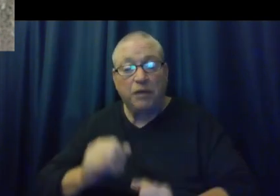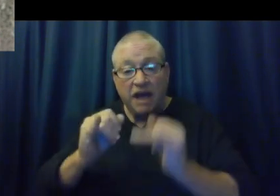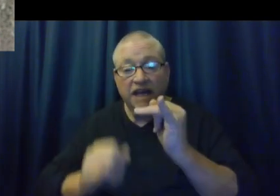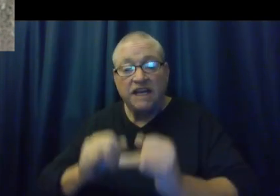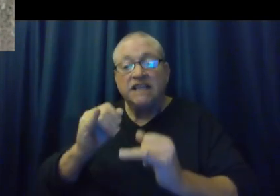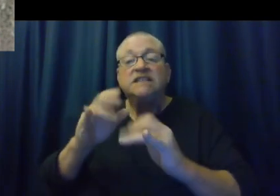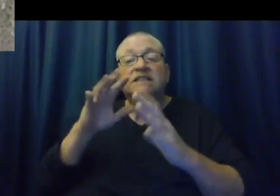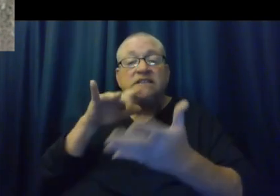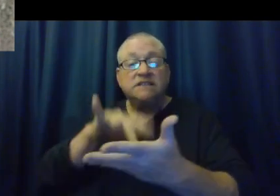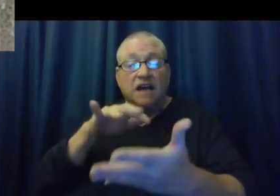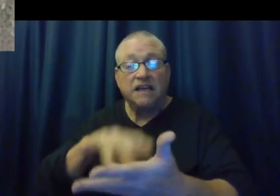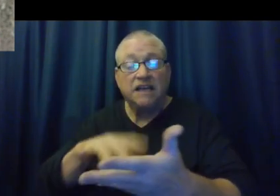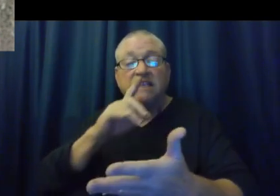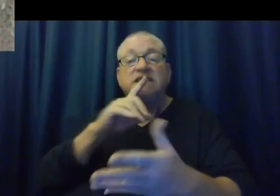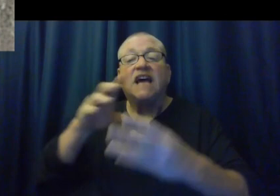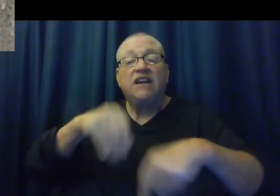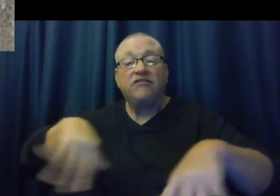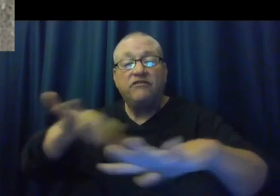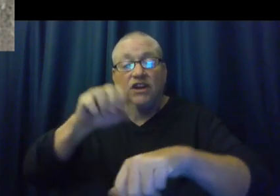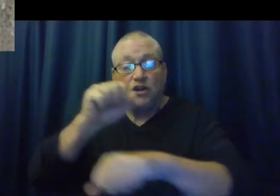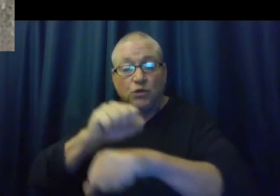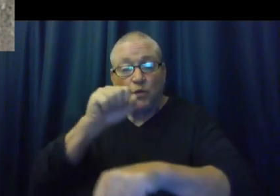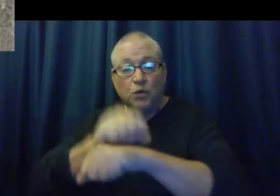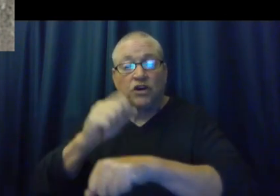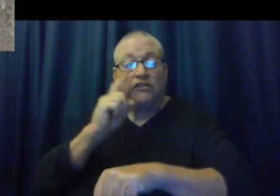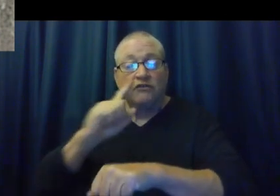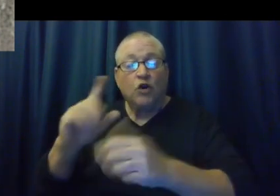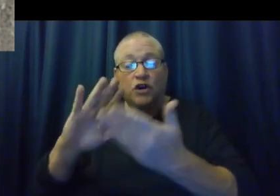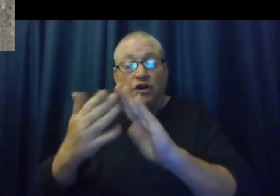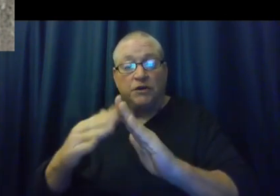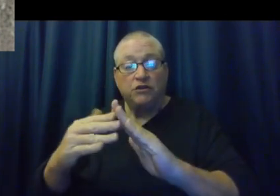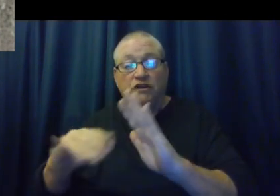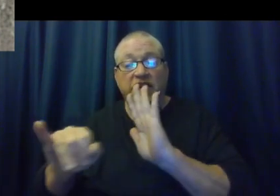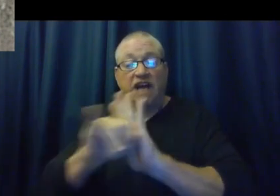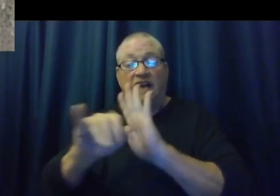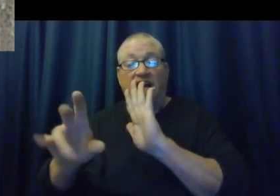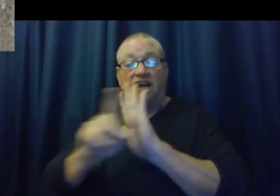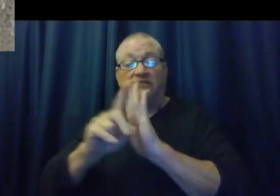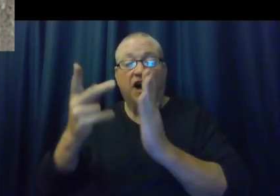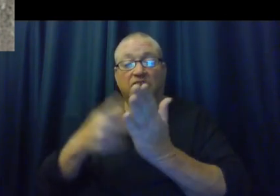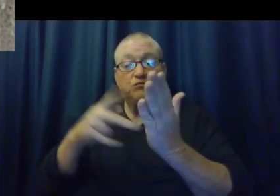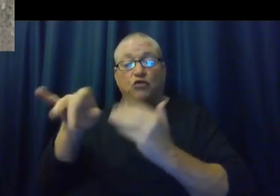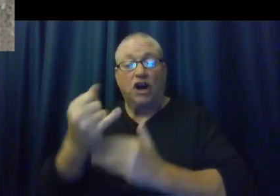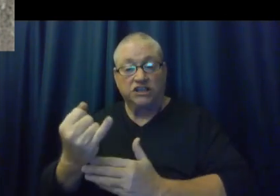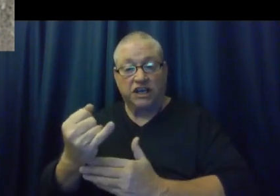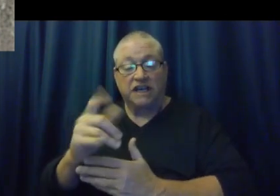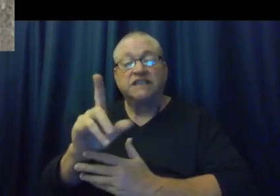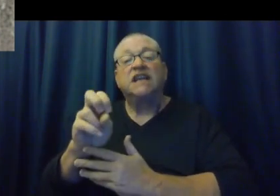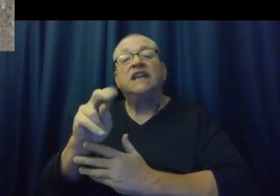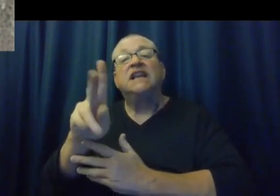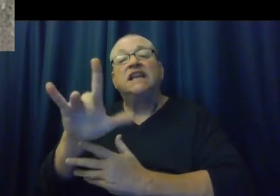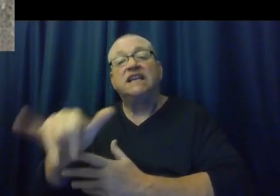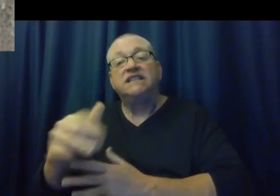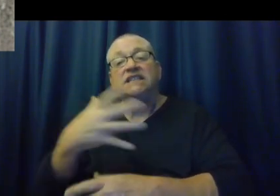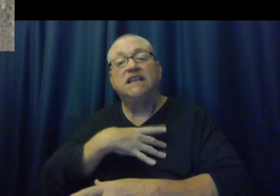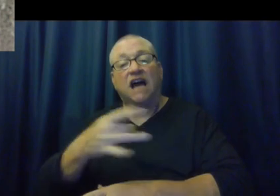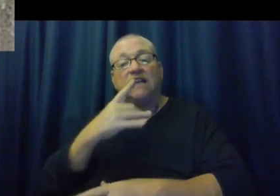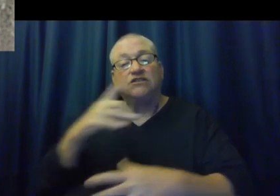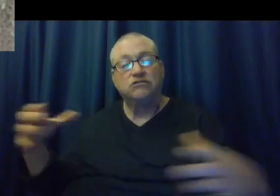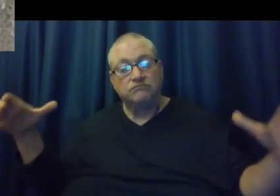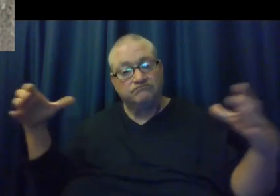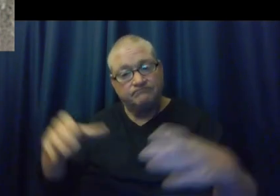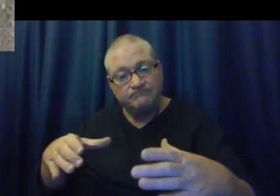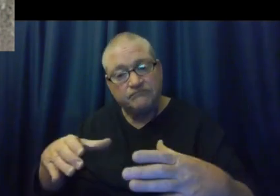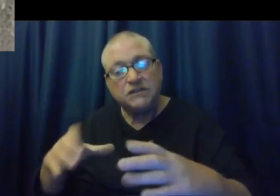and internships focused on community-identified projects. Lindsay is passionate about convening groups of people with different life